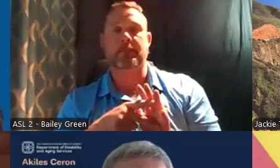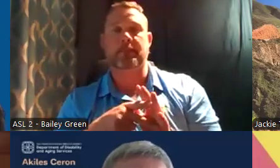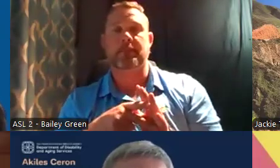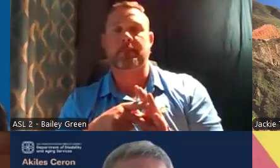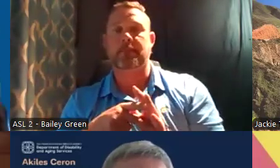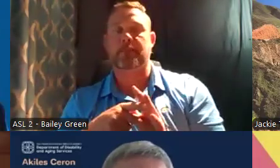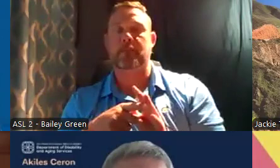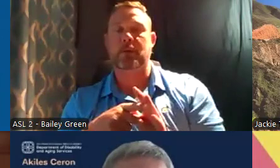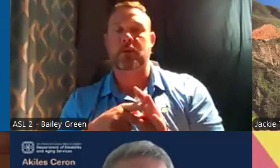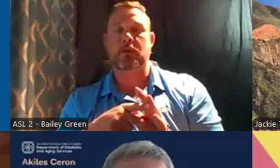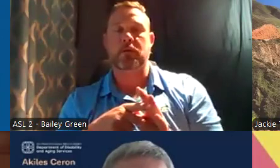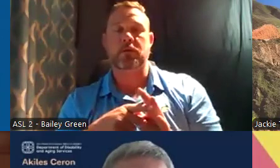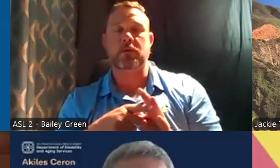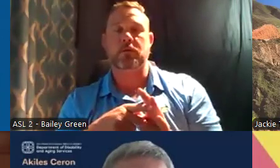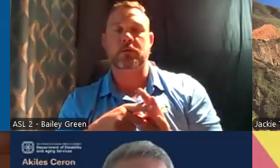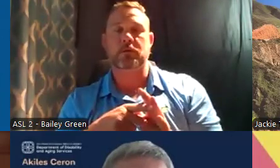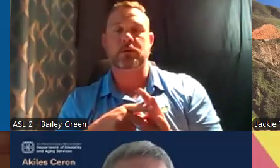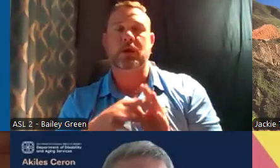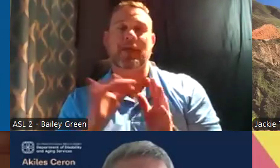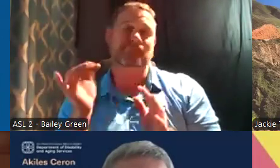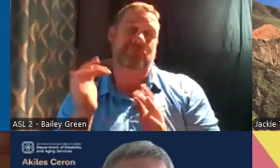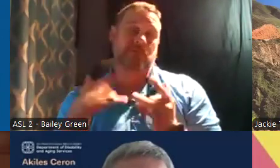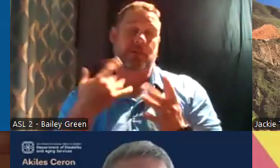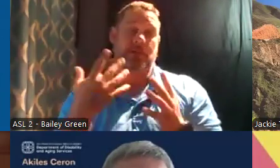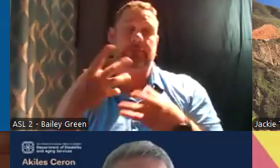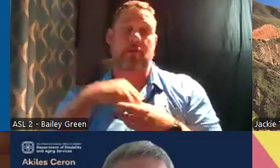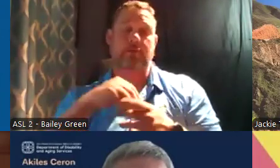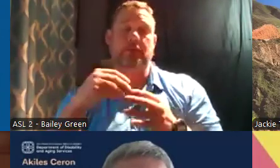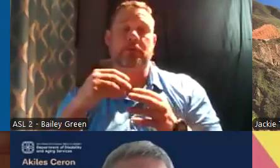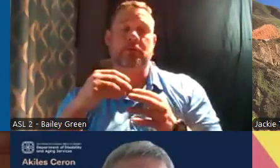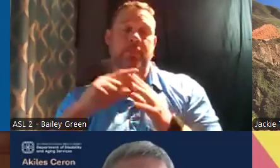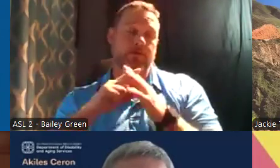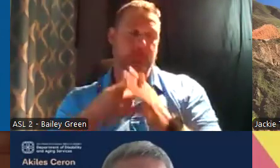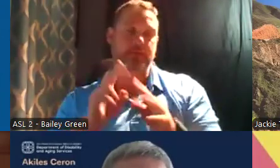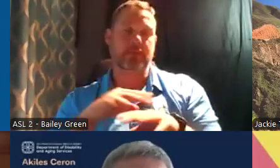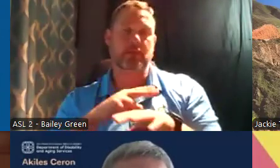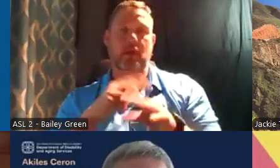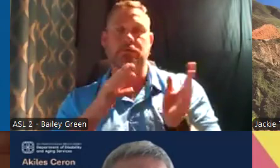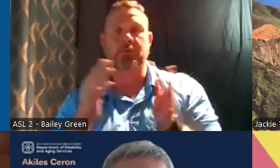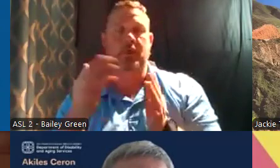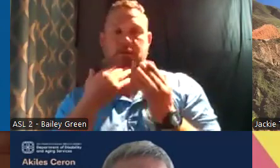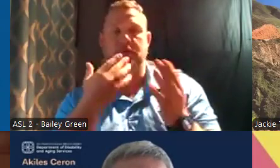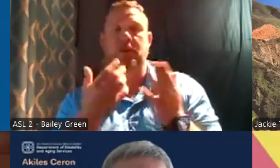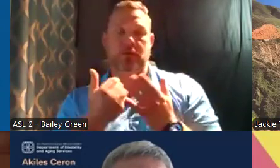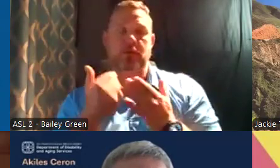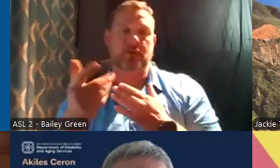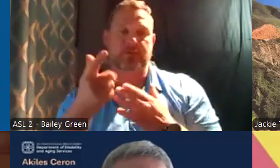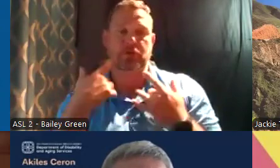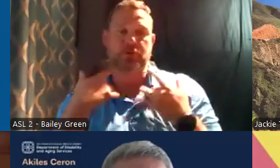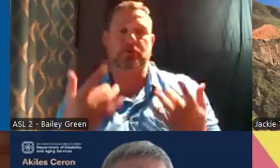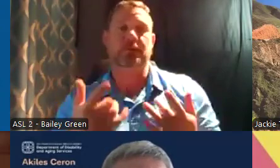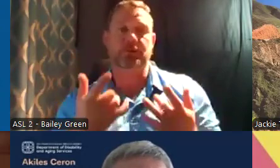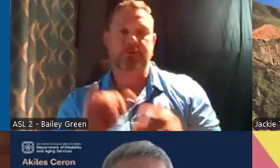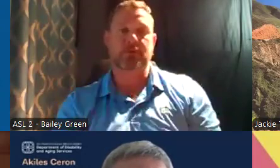and likely involved in the implementation of then a national plan. So thank you in advance for your consideration